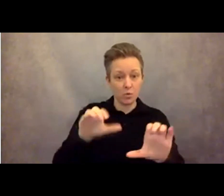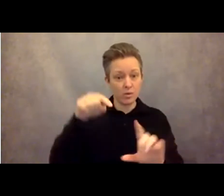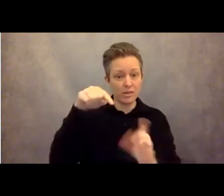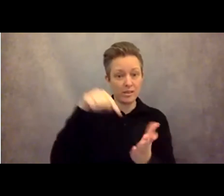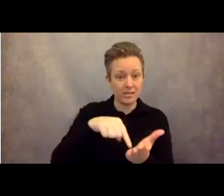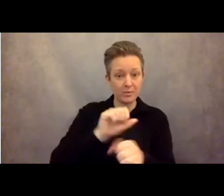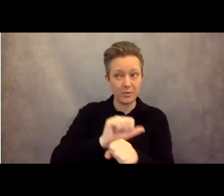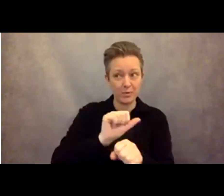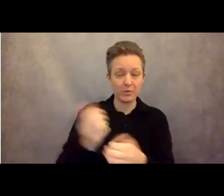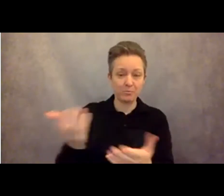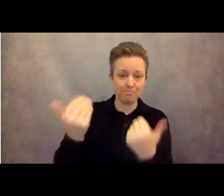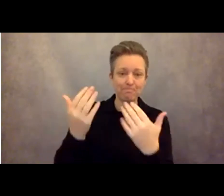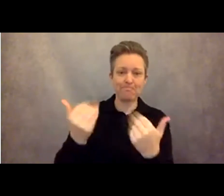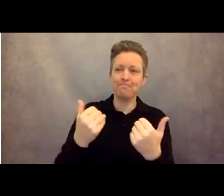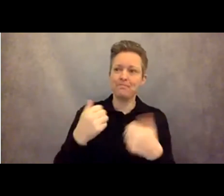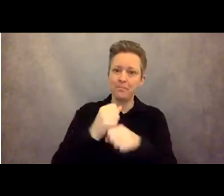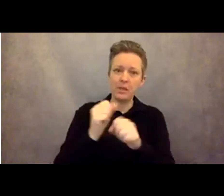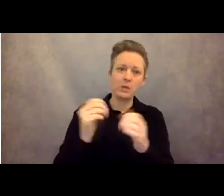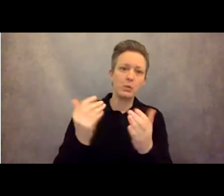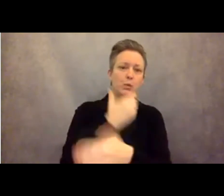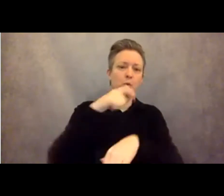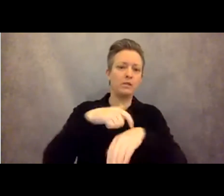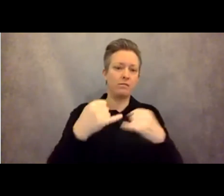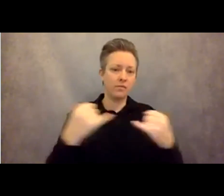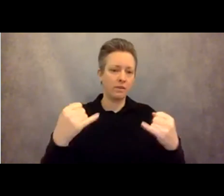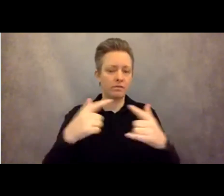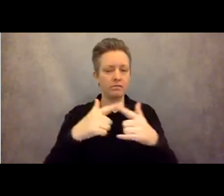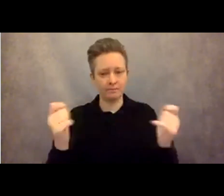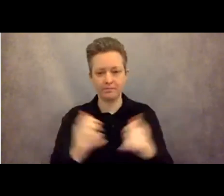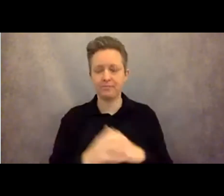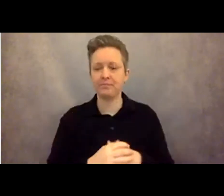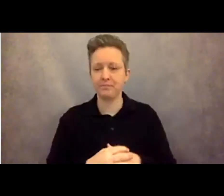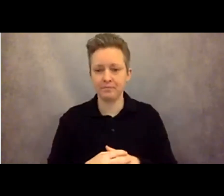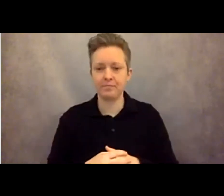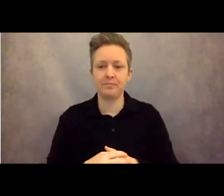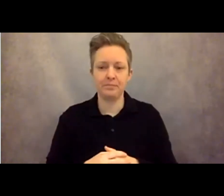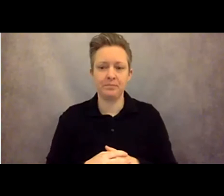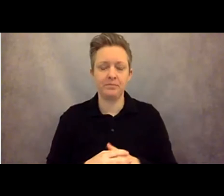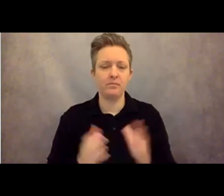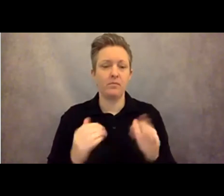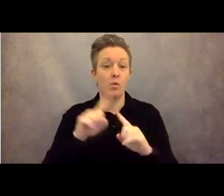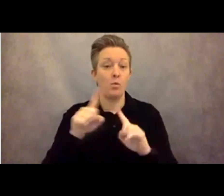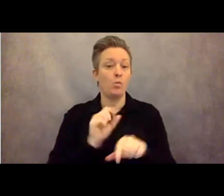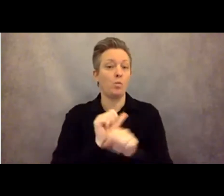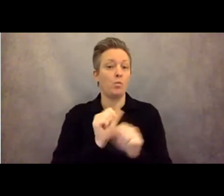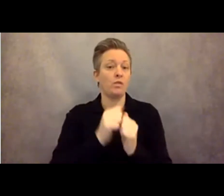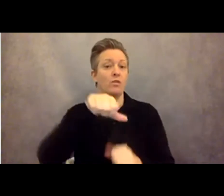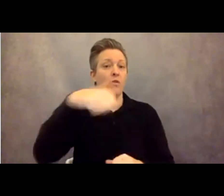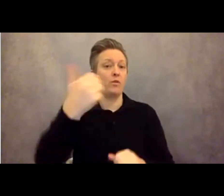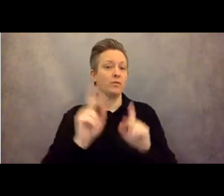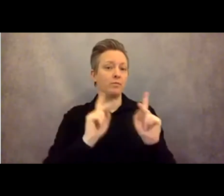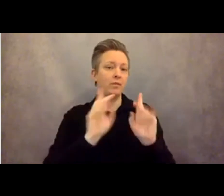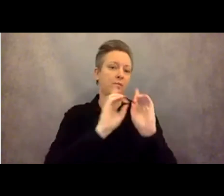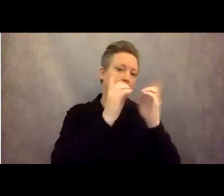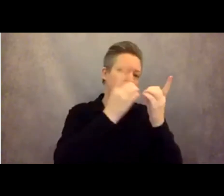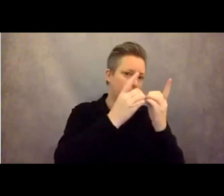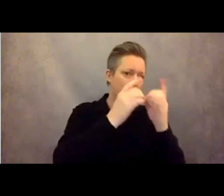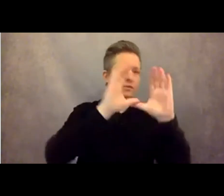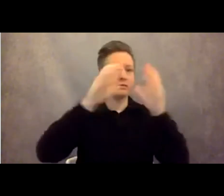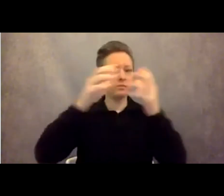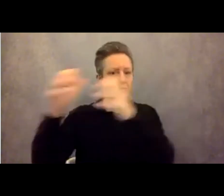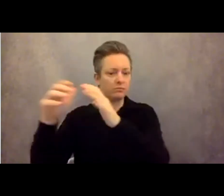stuff. When working with other stakeholders, leaders, and departments, we try to highlight the ways that this work